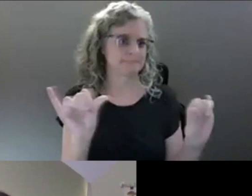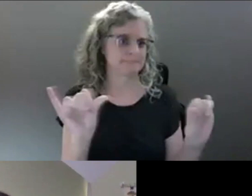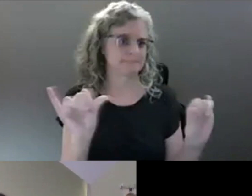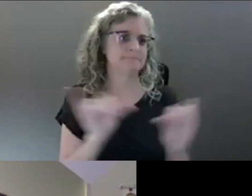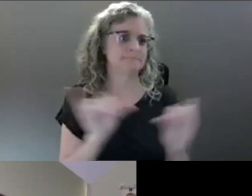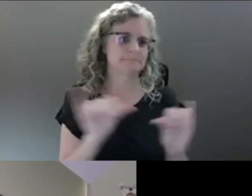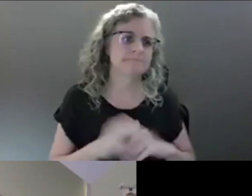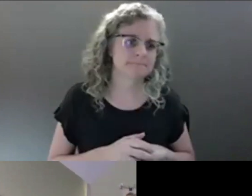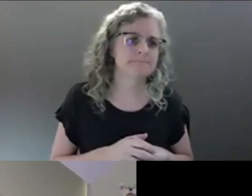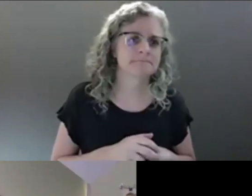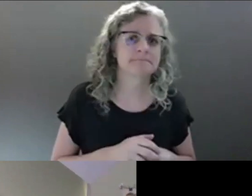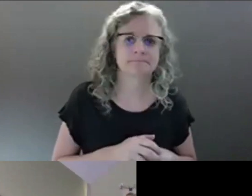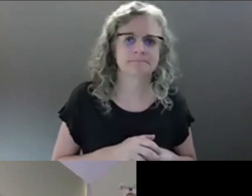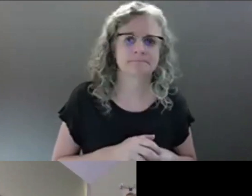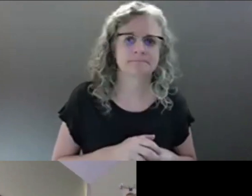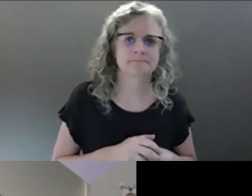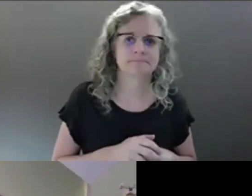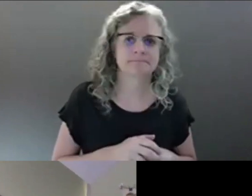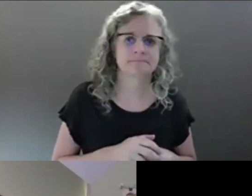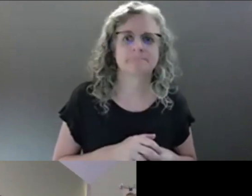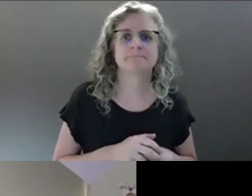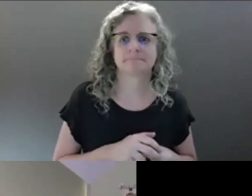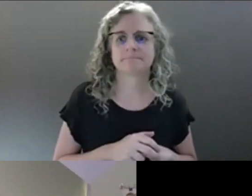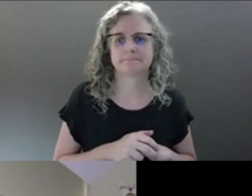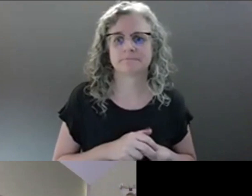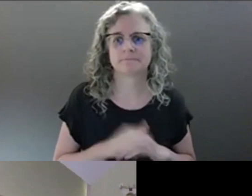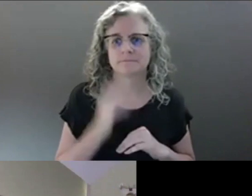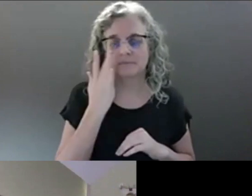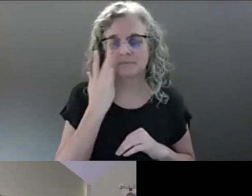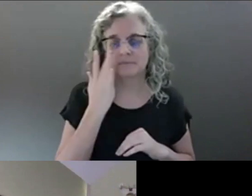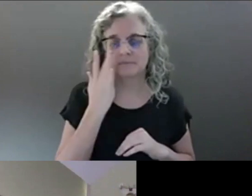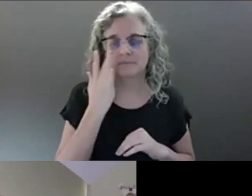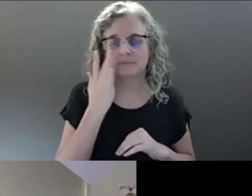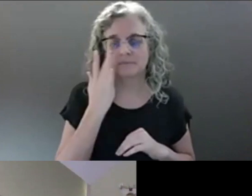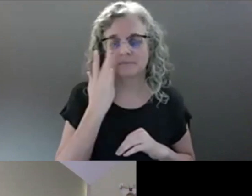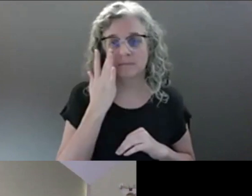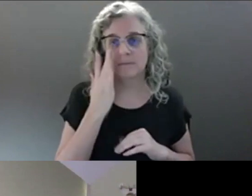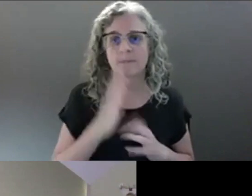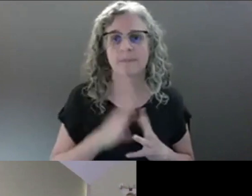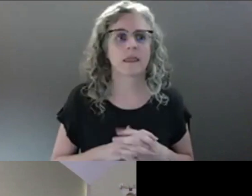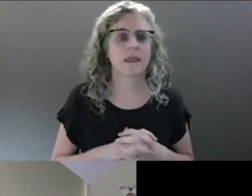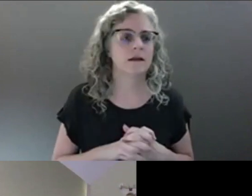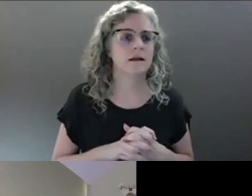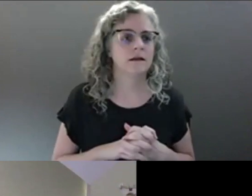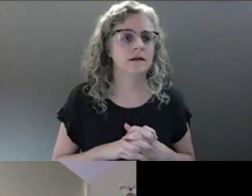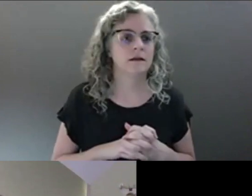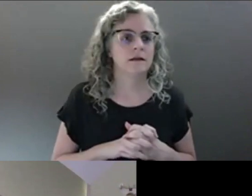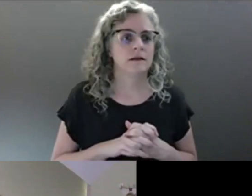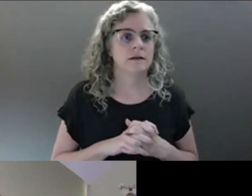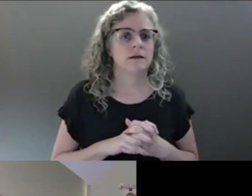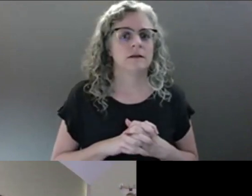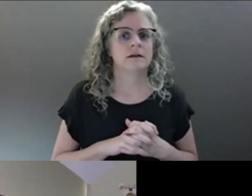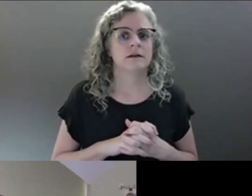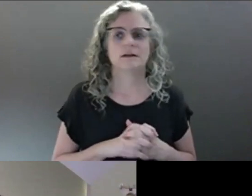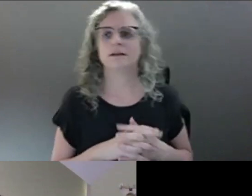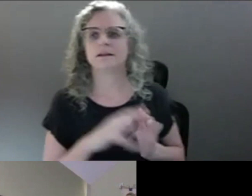Wonderful. Thank you for sharing that. That's really applicable to our YES students, and I'm sure a lot of YES alumni who are joining today have experienced